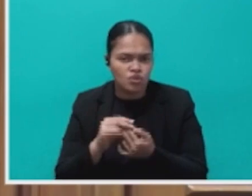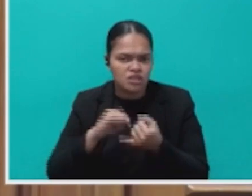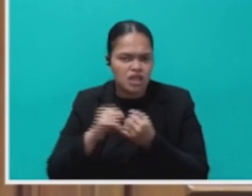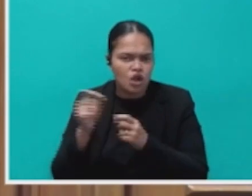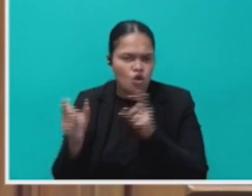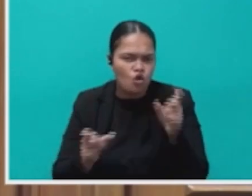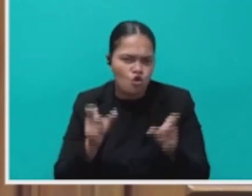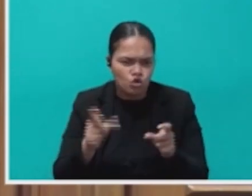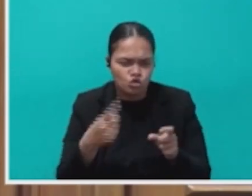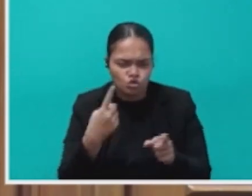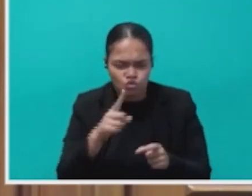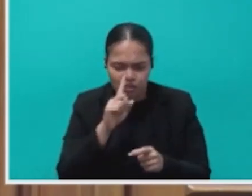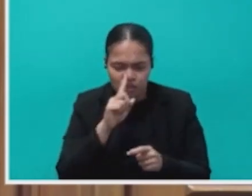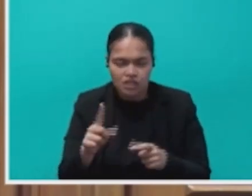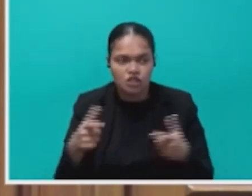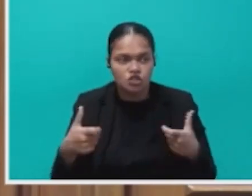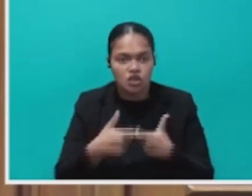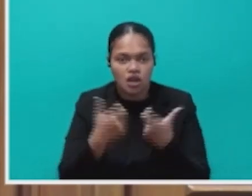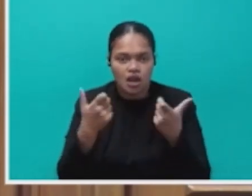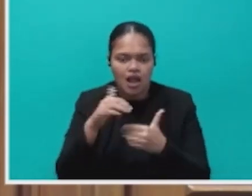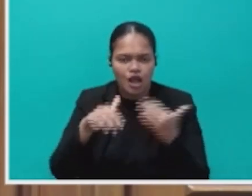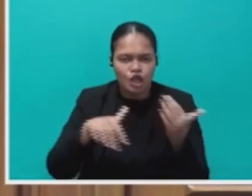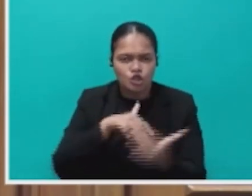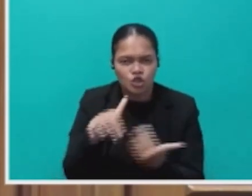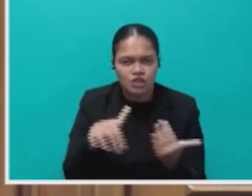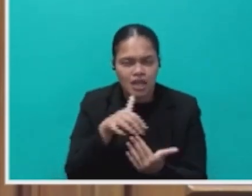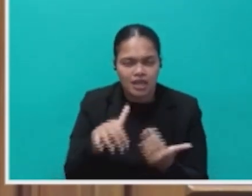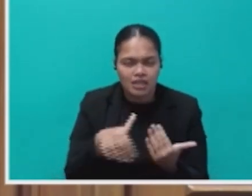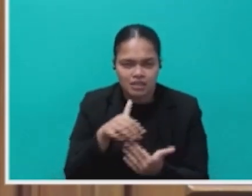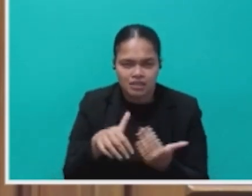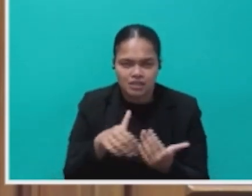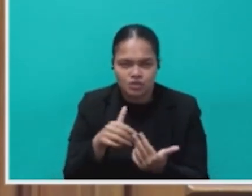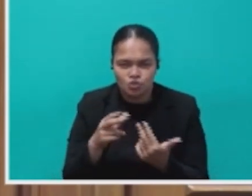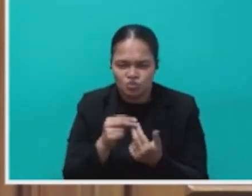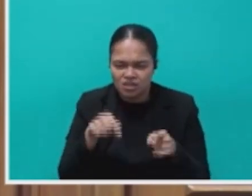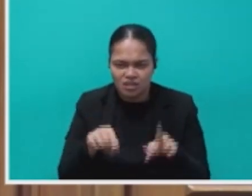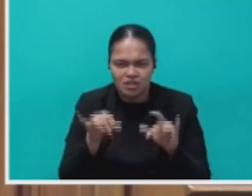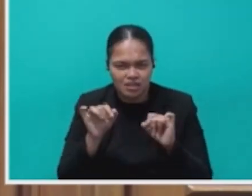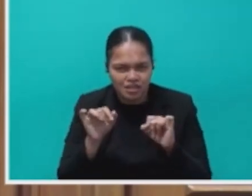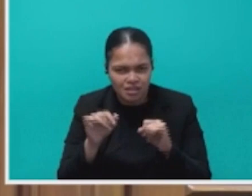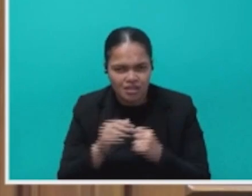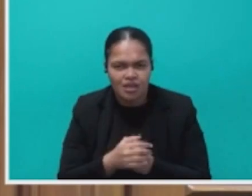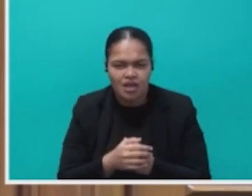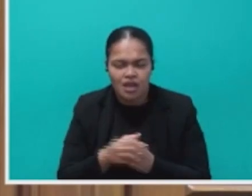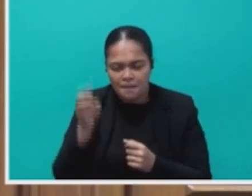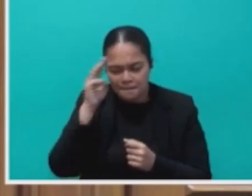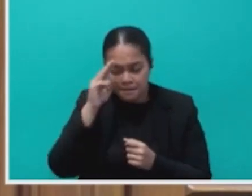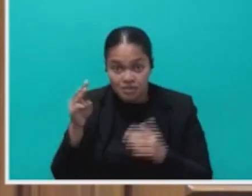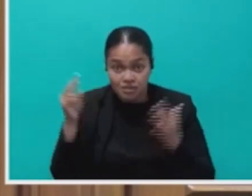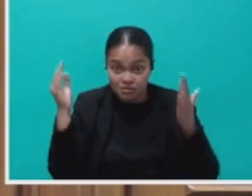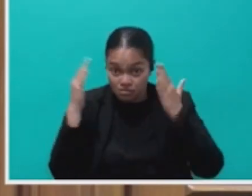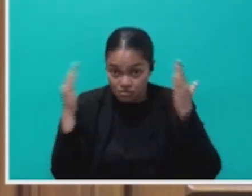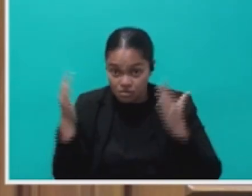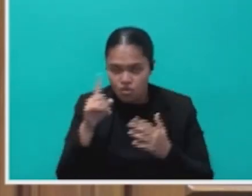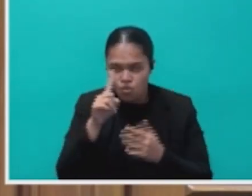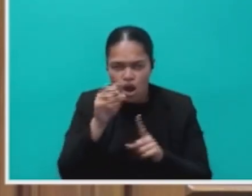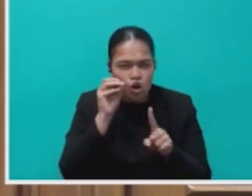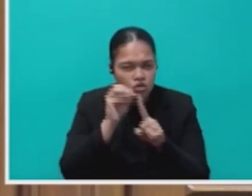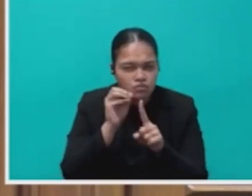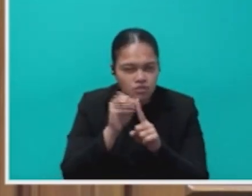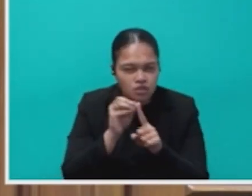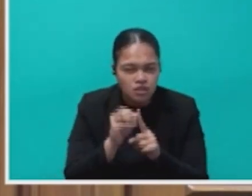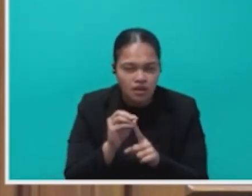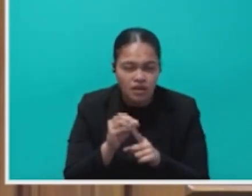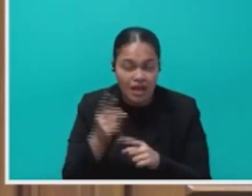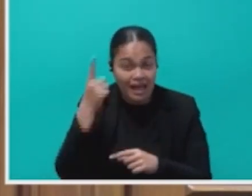to address challenges associated with e-ticketing. Mr. Speaker, one of the e-ticketing objectives when